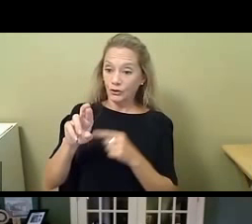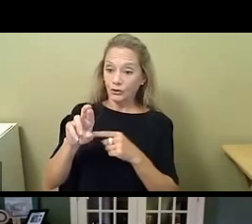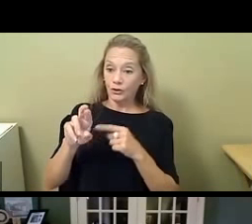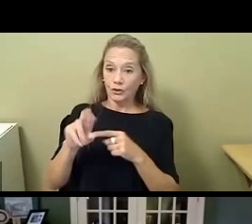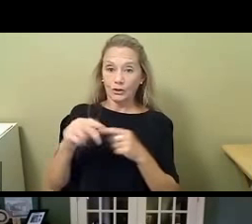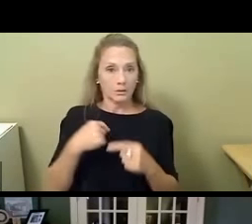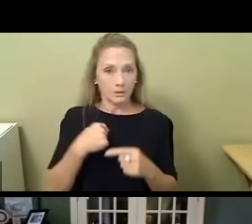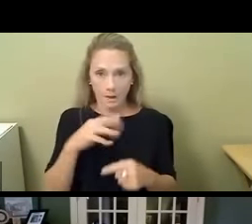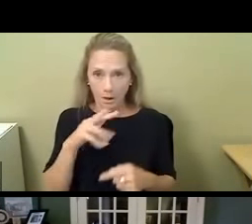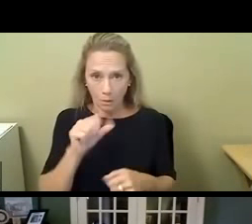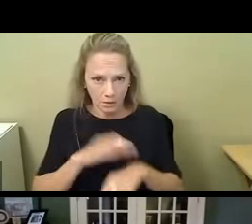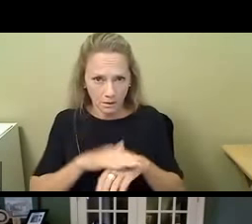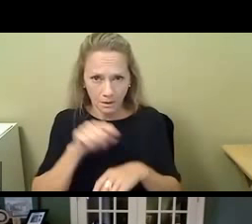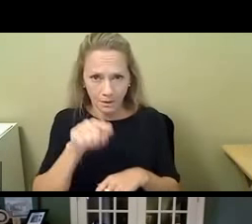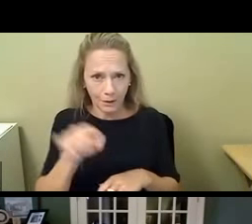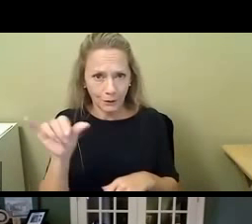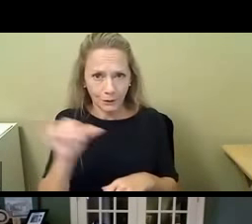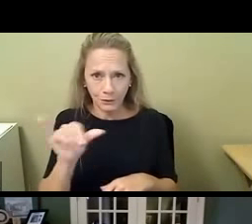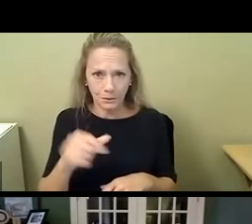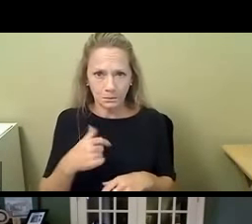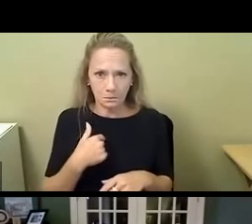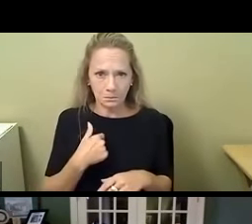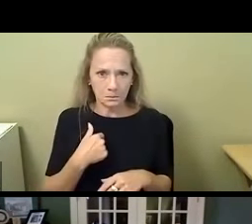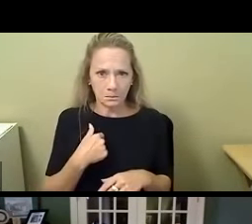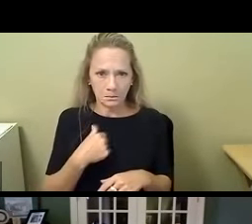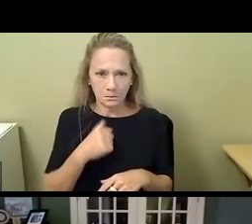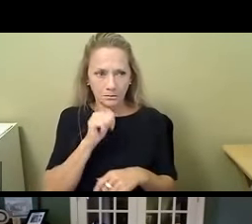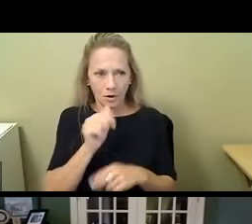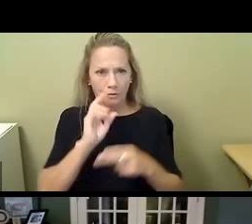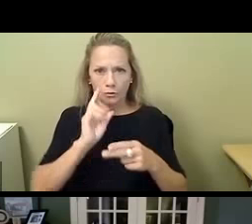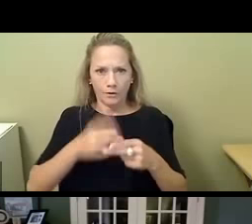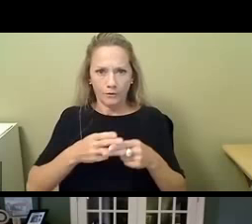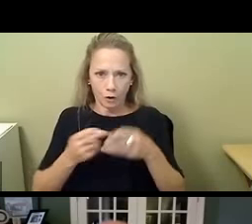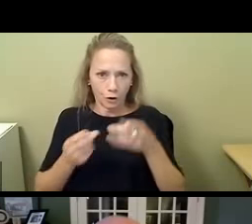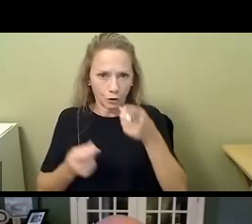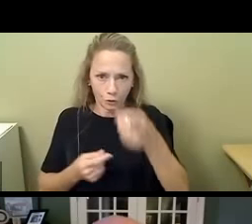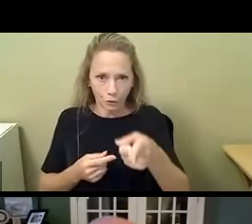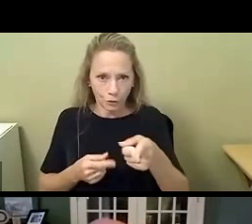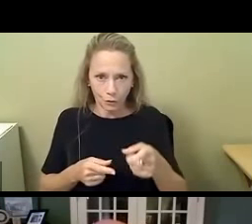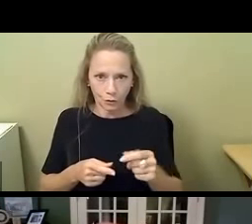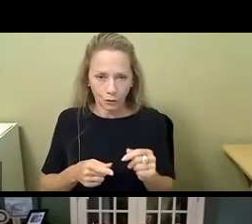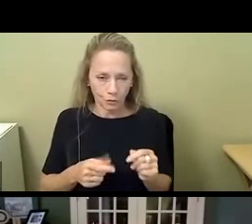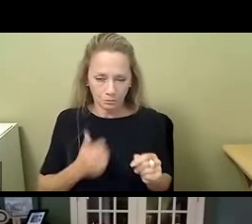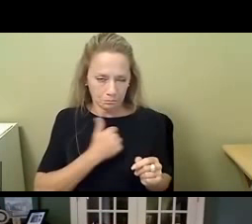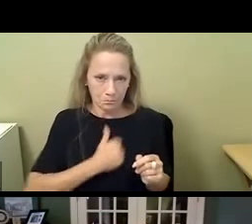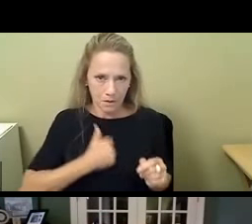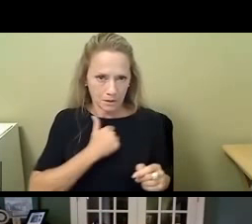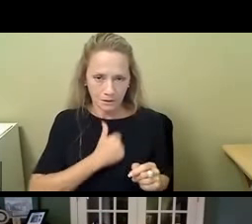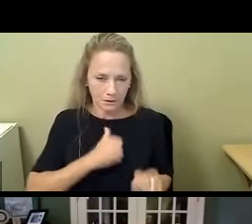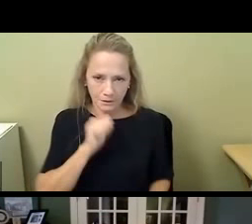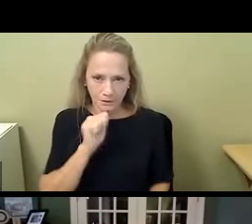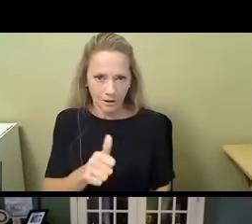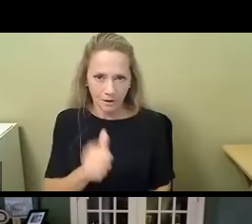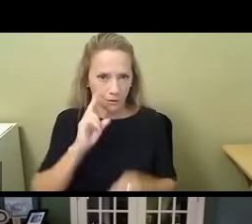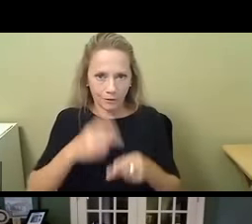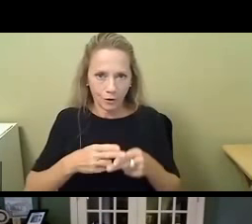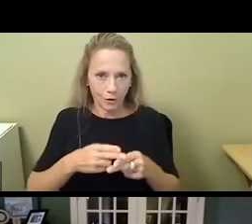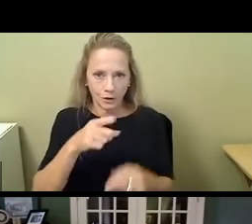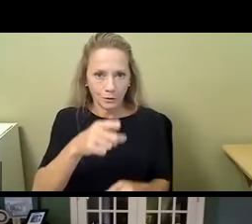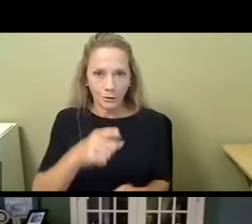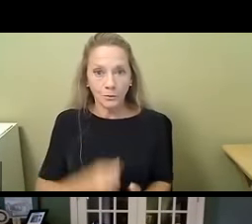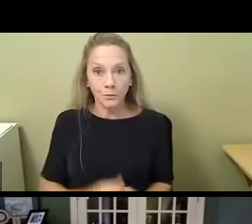was on that too, and I was not referring to you as a sinister force. I'm sorry, my apologies. I